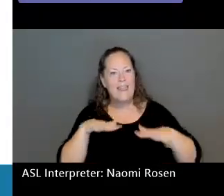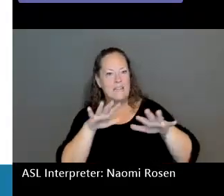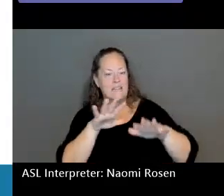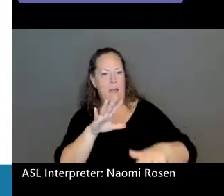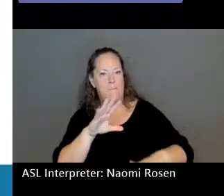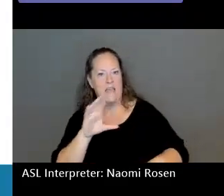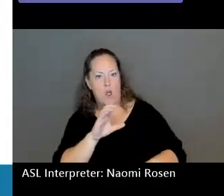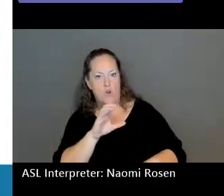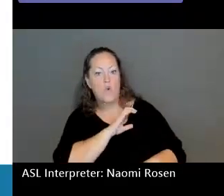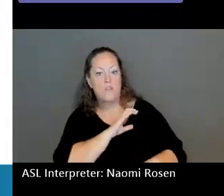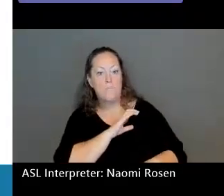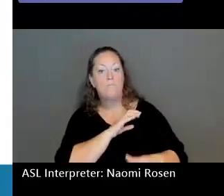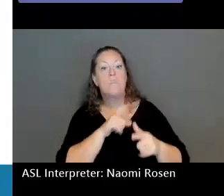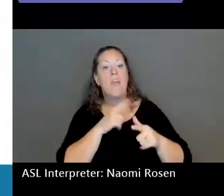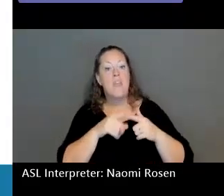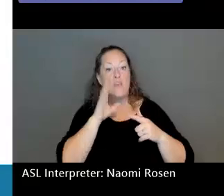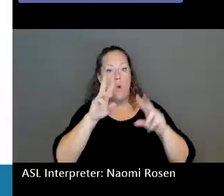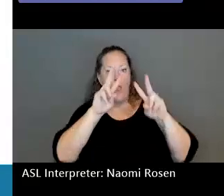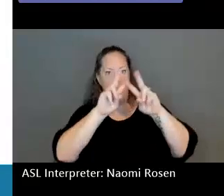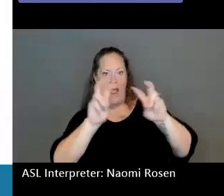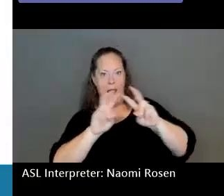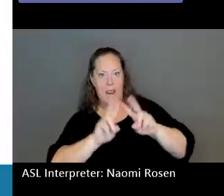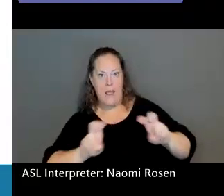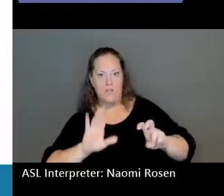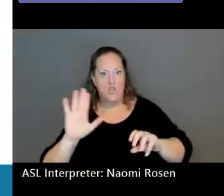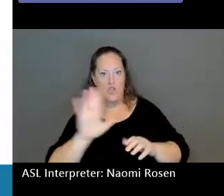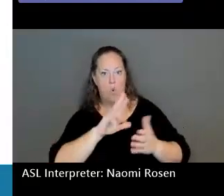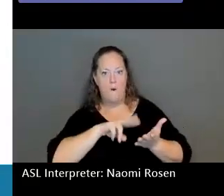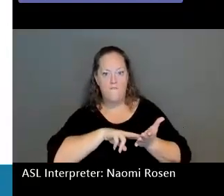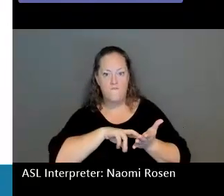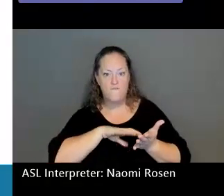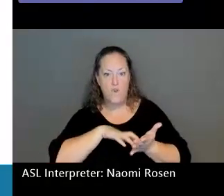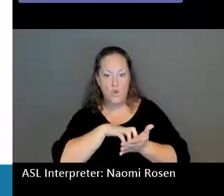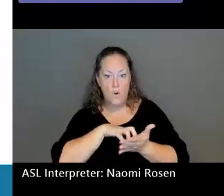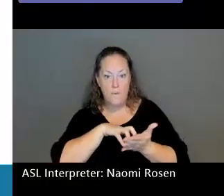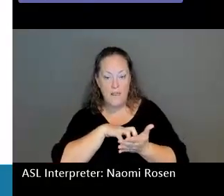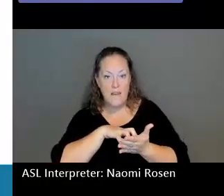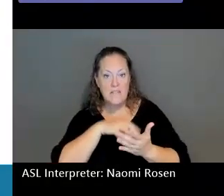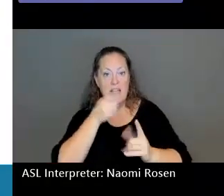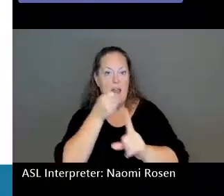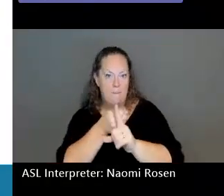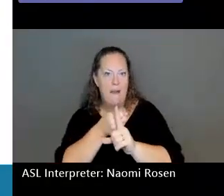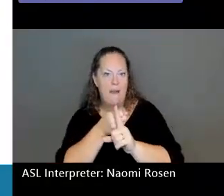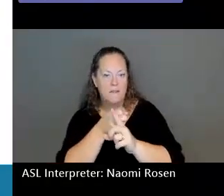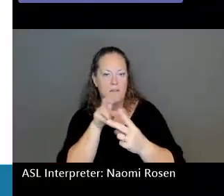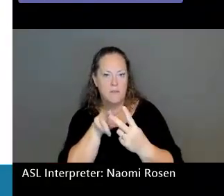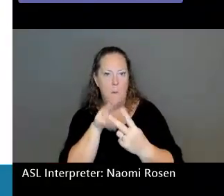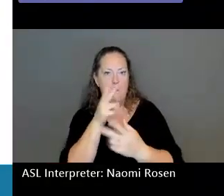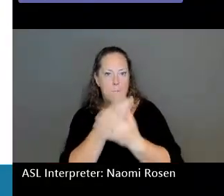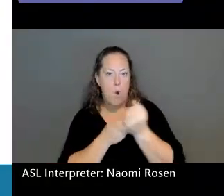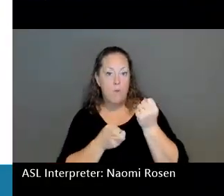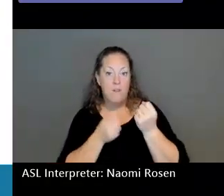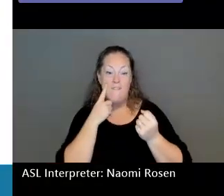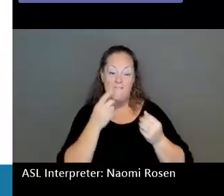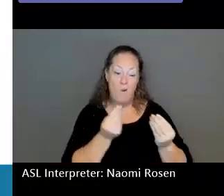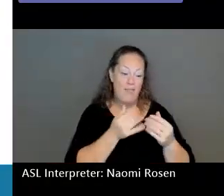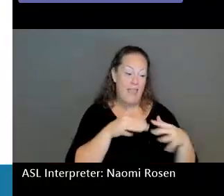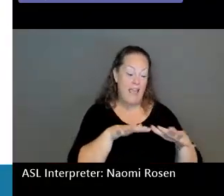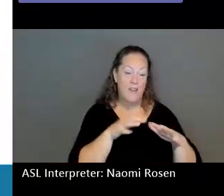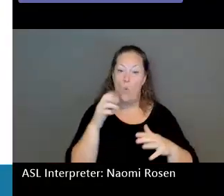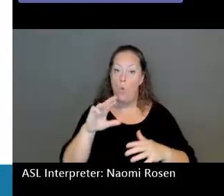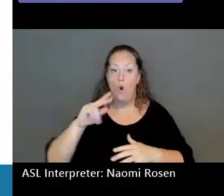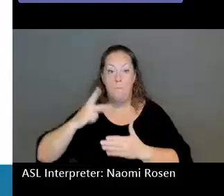a vulnerability analysis, taking into consideration climate impacts of the land or the project. And